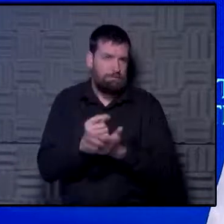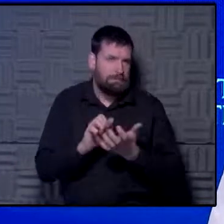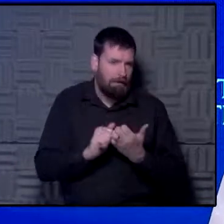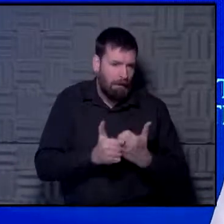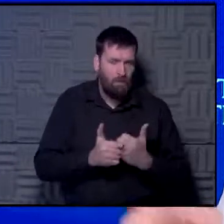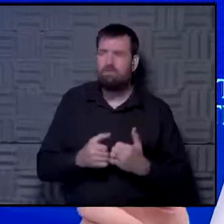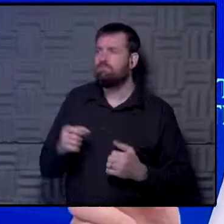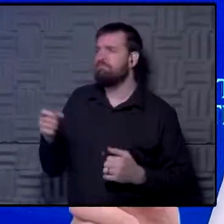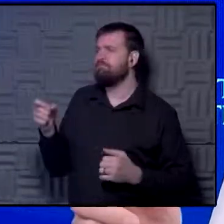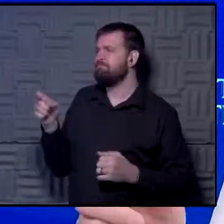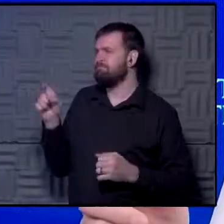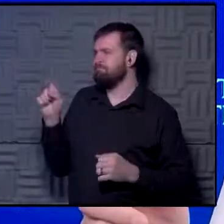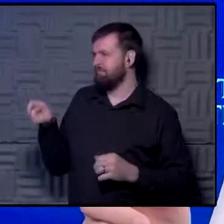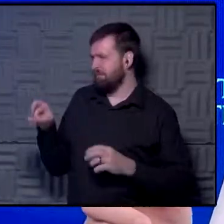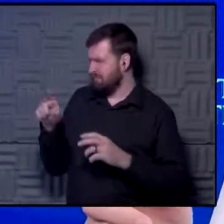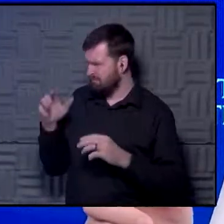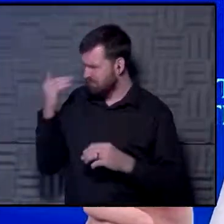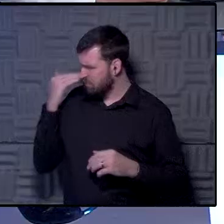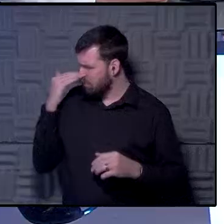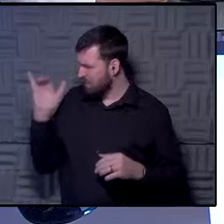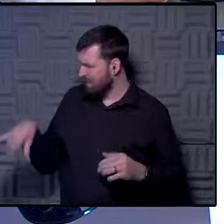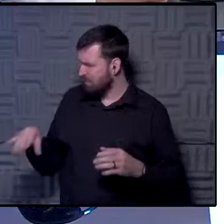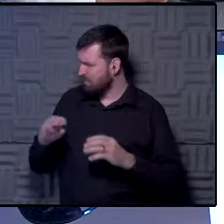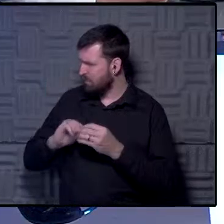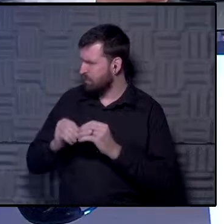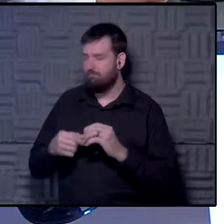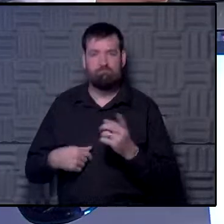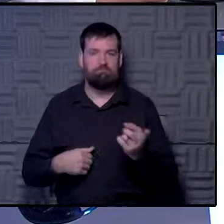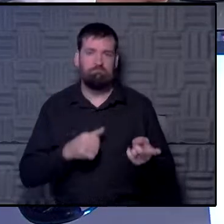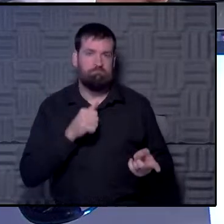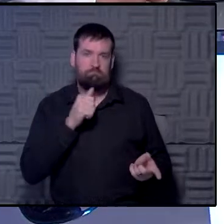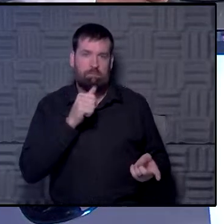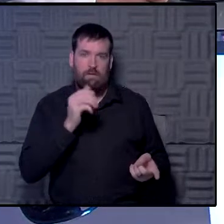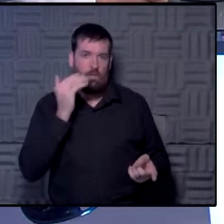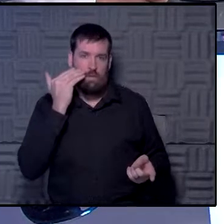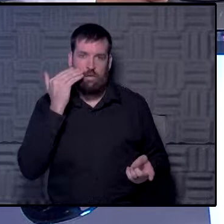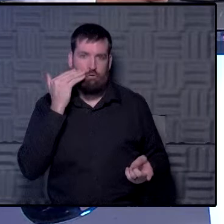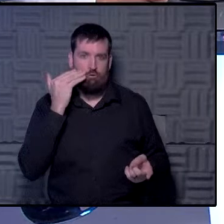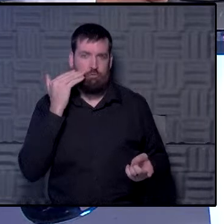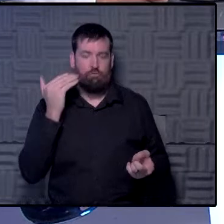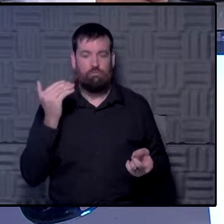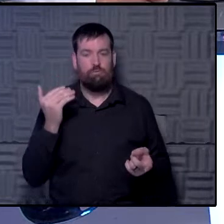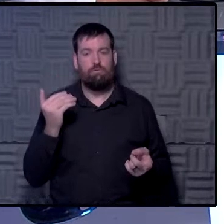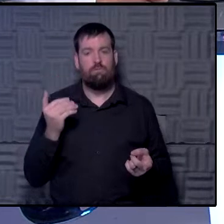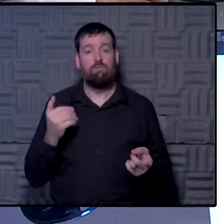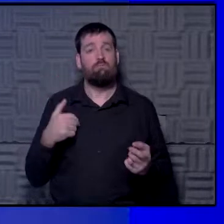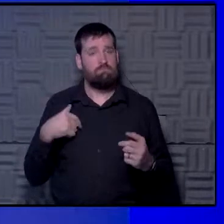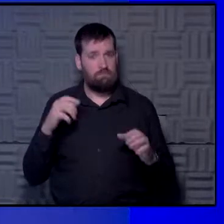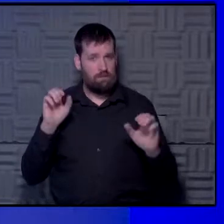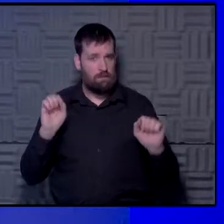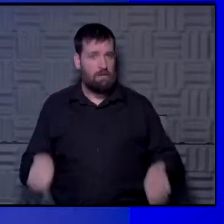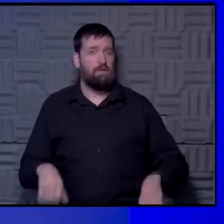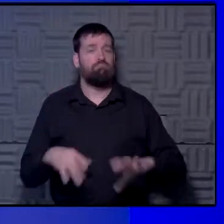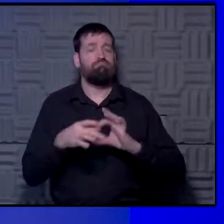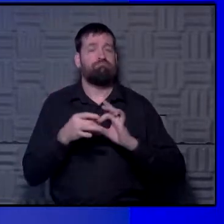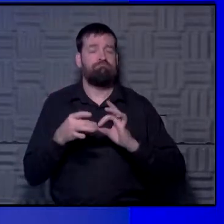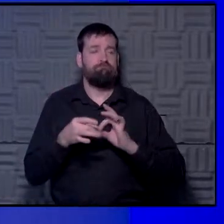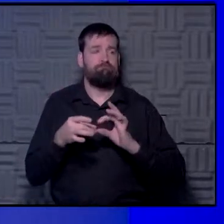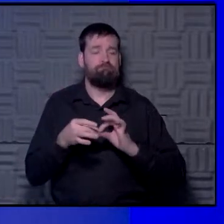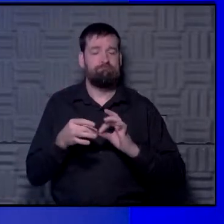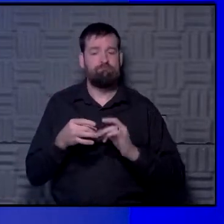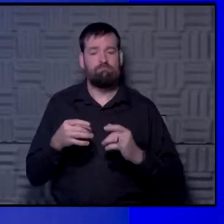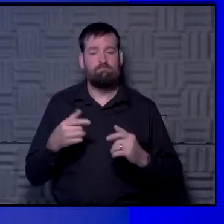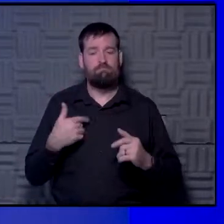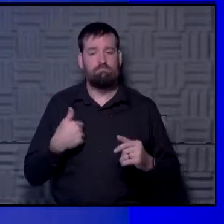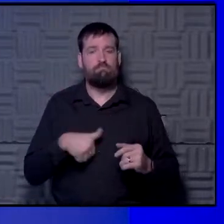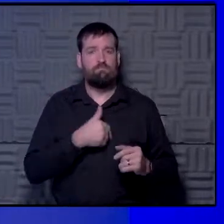I'd have to go find those numbers. Yeah. Are you aware of that number? I am not aware of those numbers, but what I can tell you is that certainly